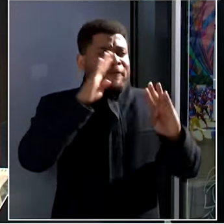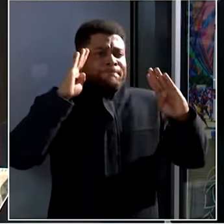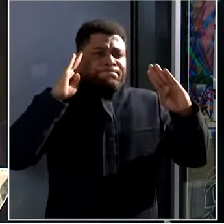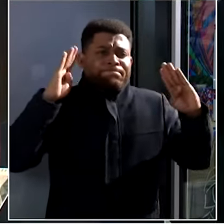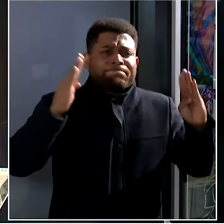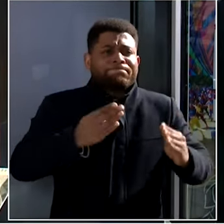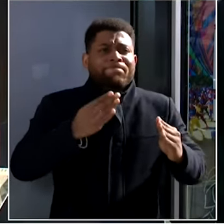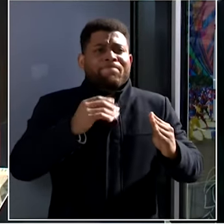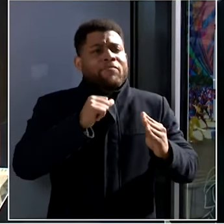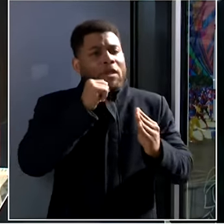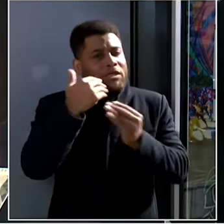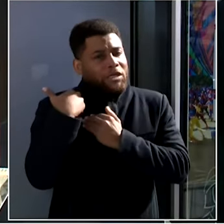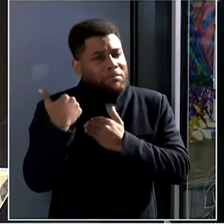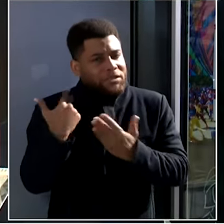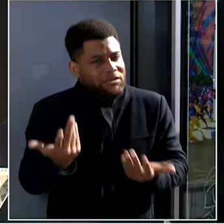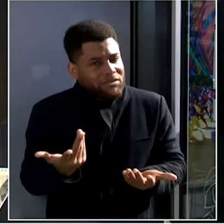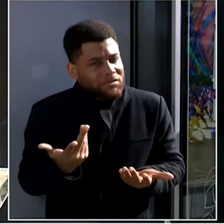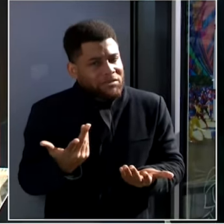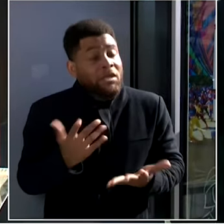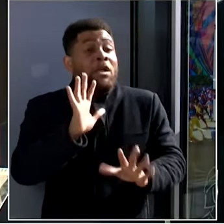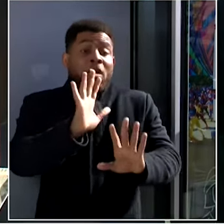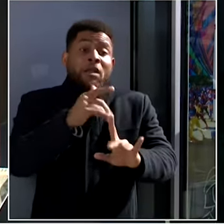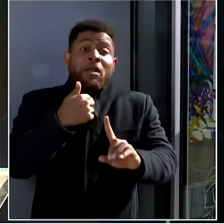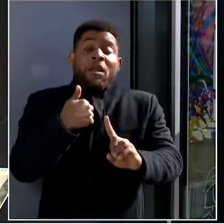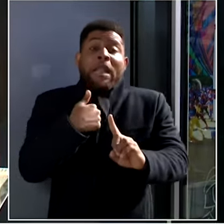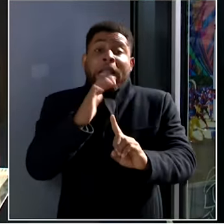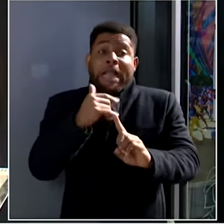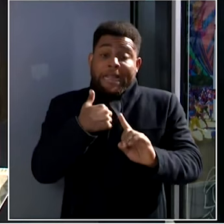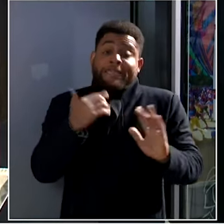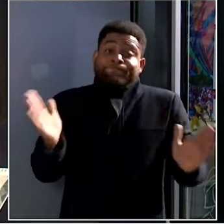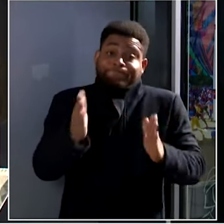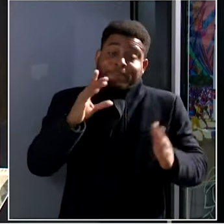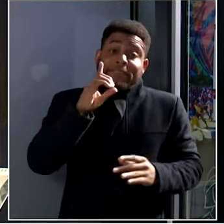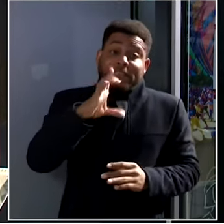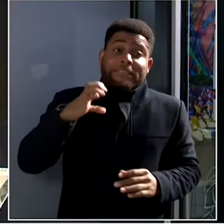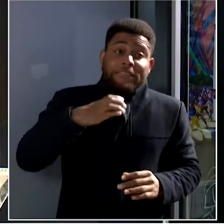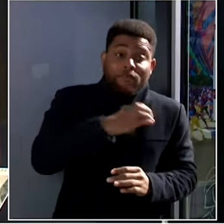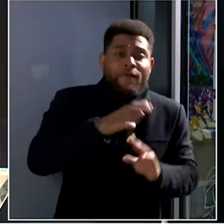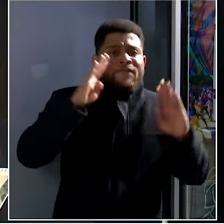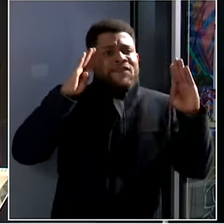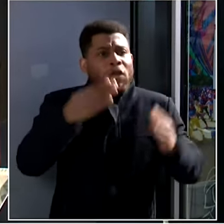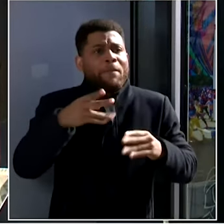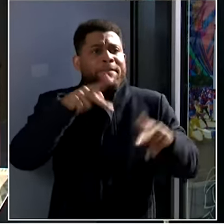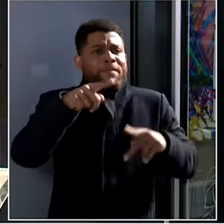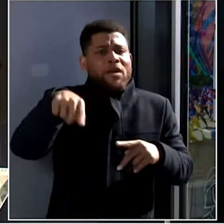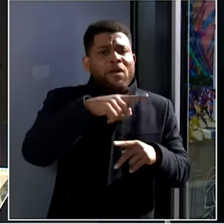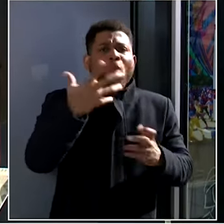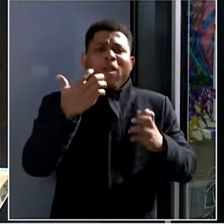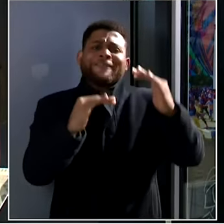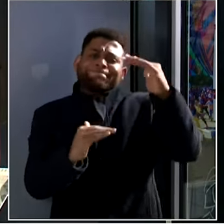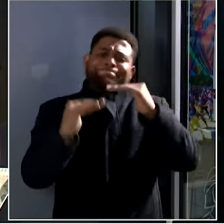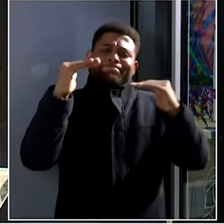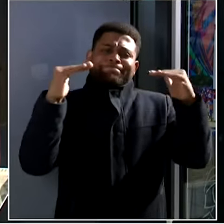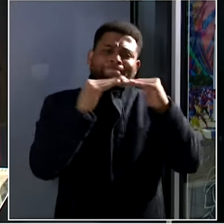non-accountability. And so I would encourage the council to focus on people who want justice in our city for